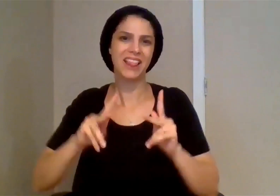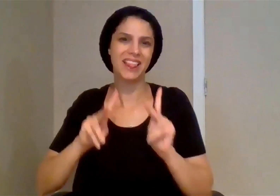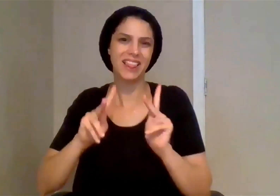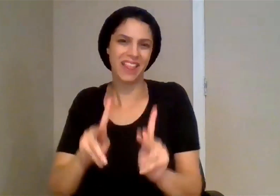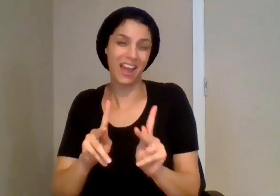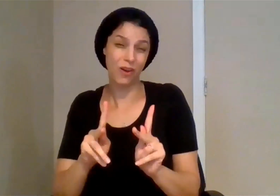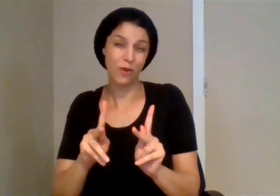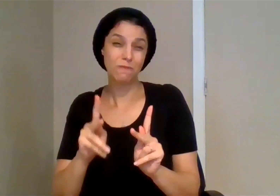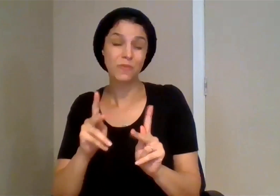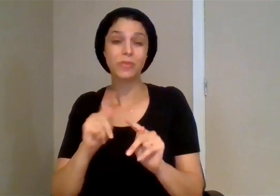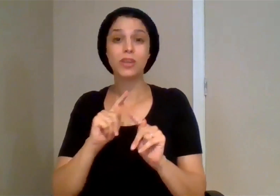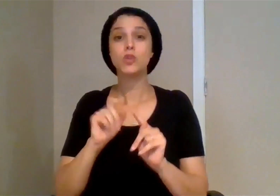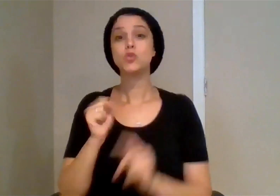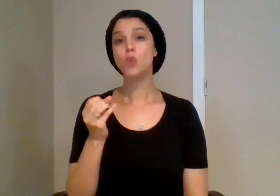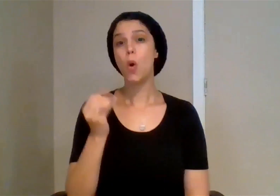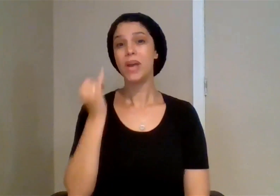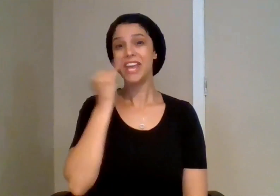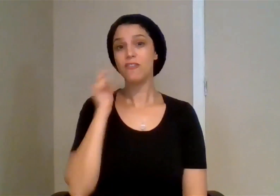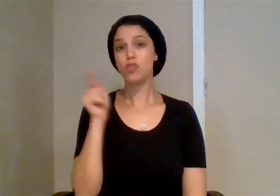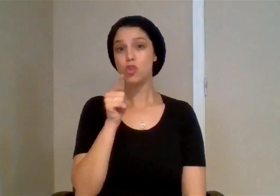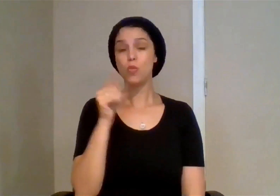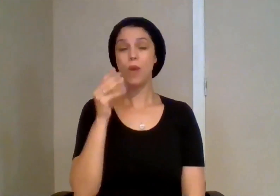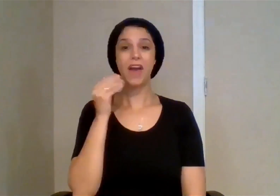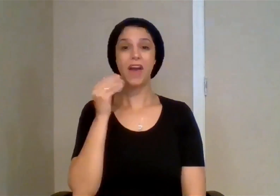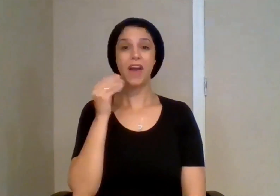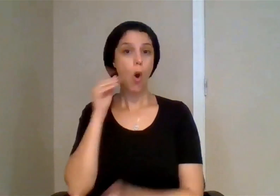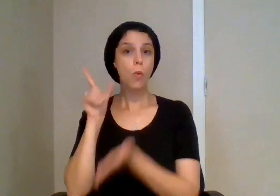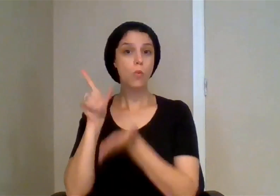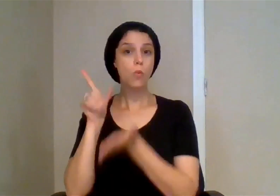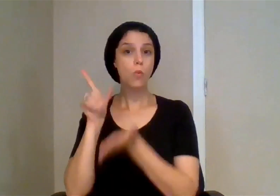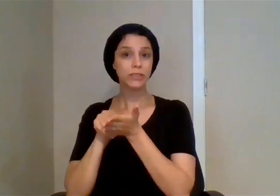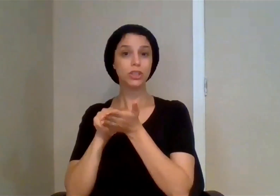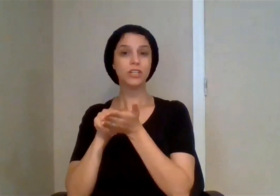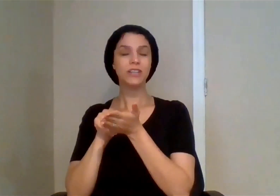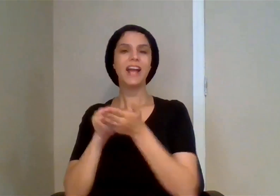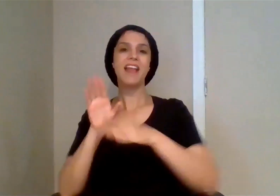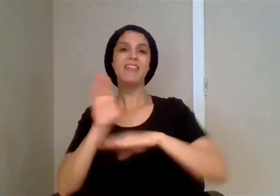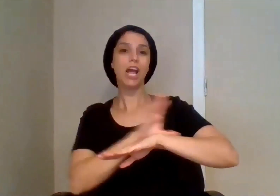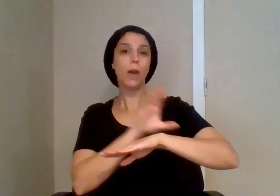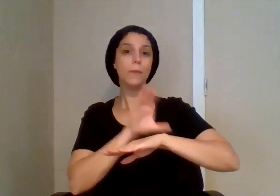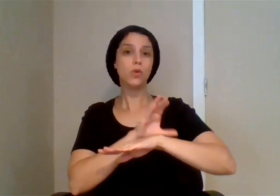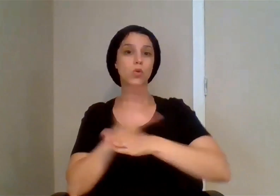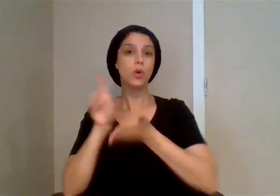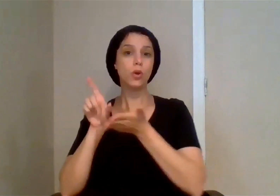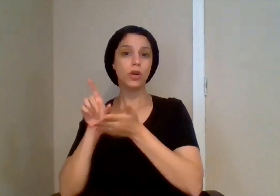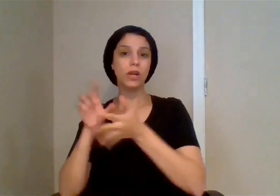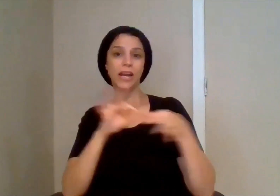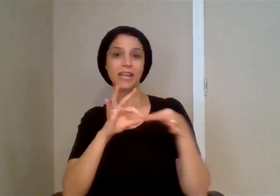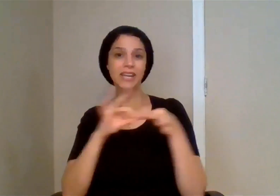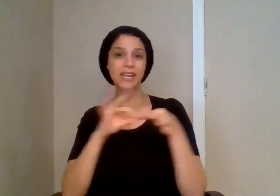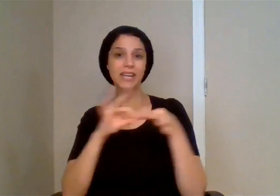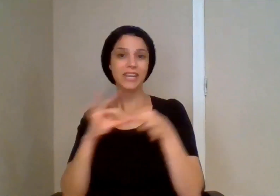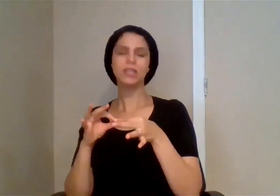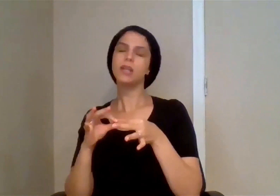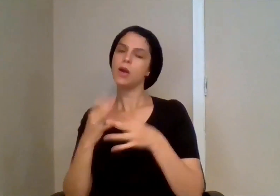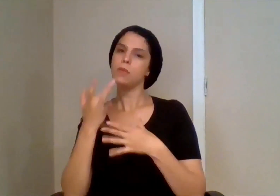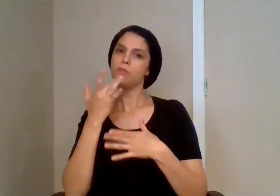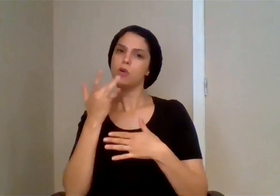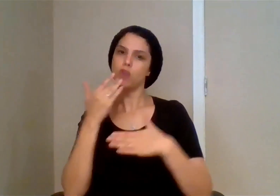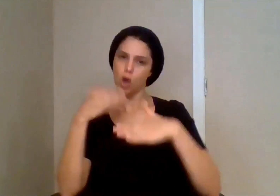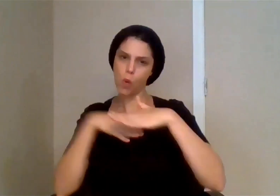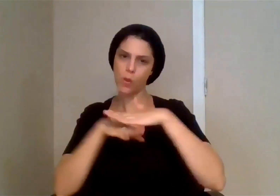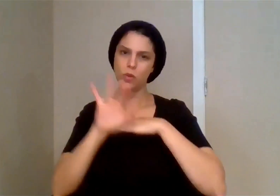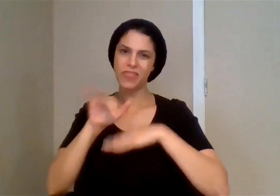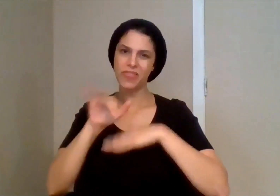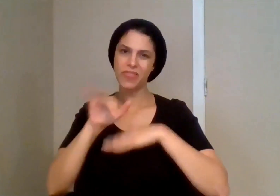home that you know works and you can print from that computer, have the child log on to their Google Chrome browser